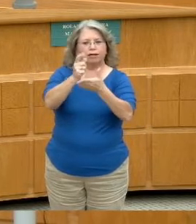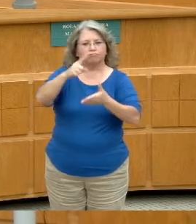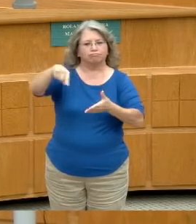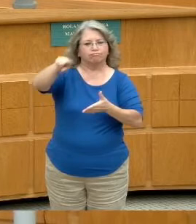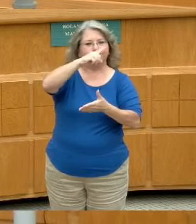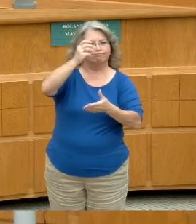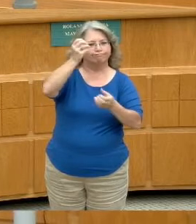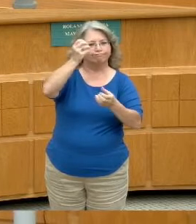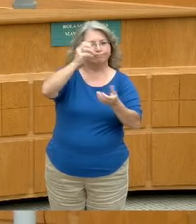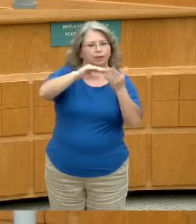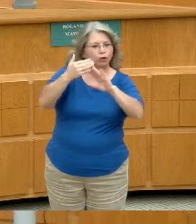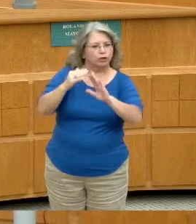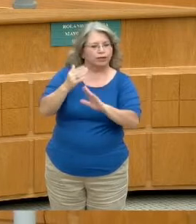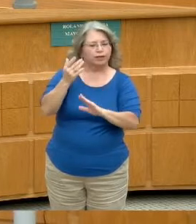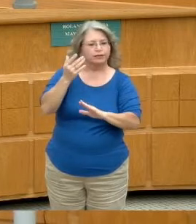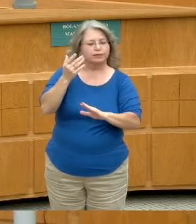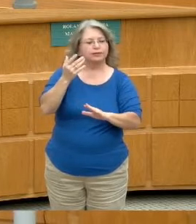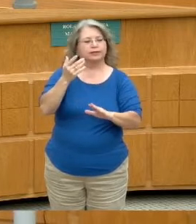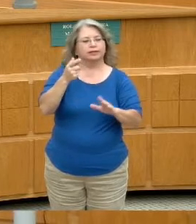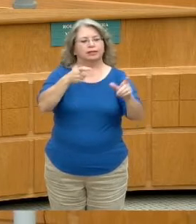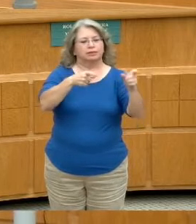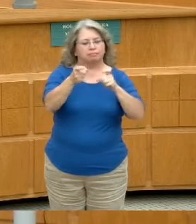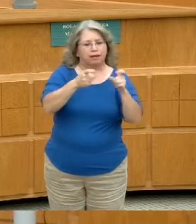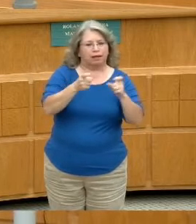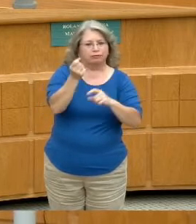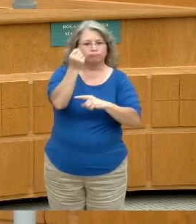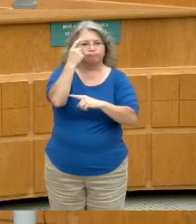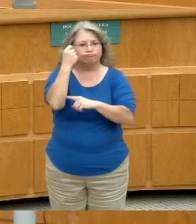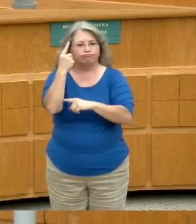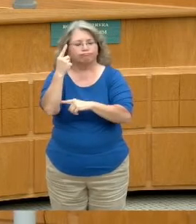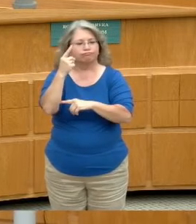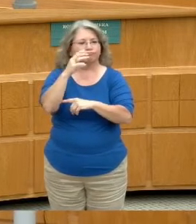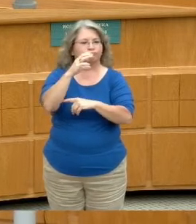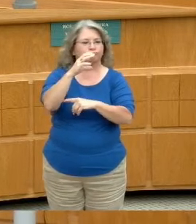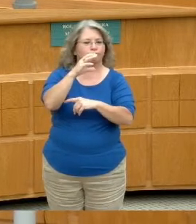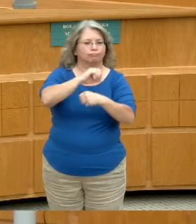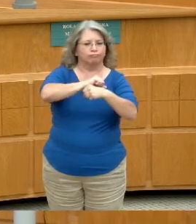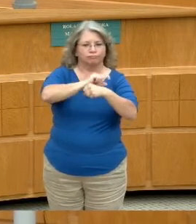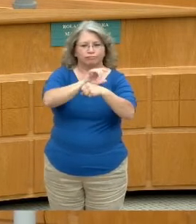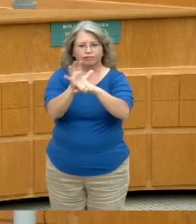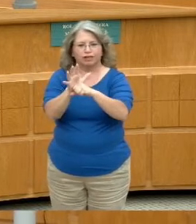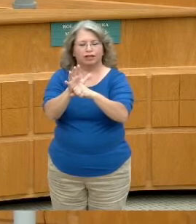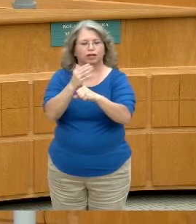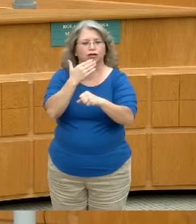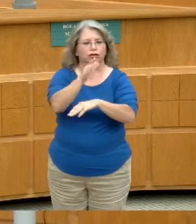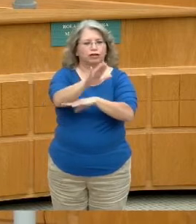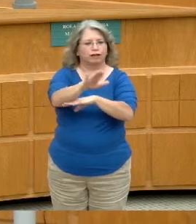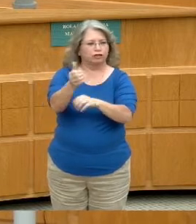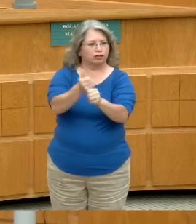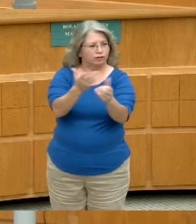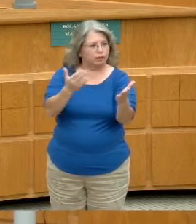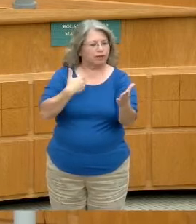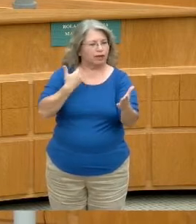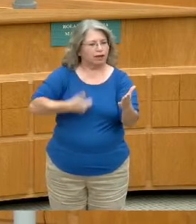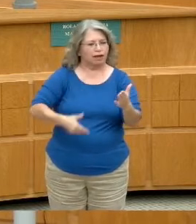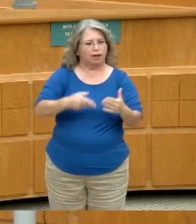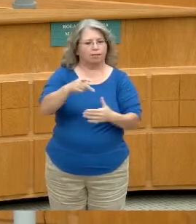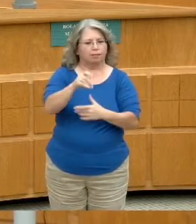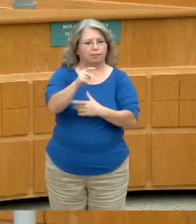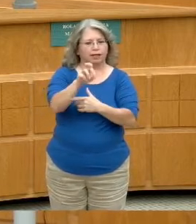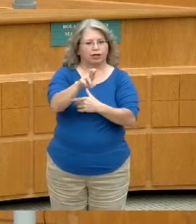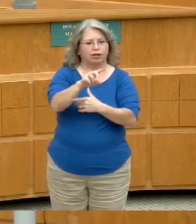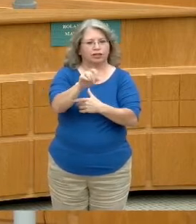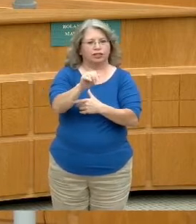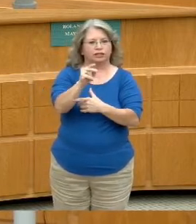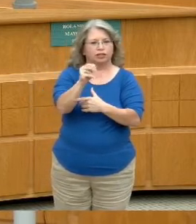on managing and dealing with COVID-19. And good afternoon, everybody. I'm Peter Zanoni, Corpus Christi City Manager.